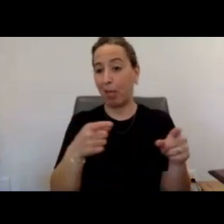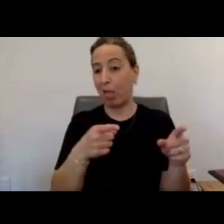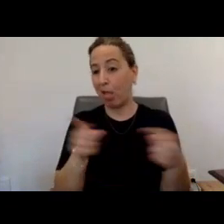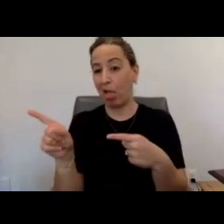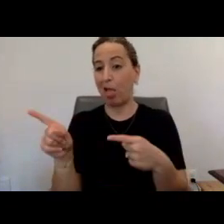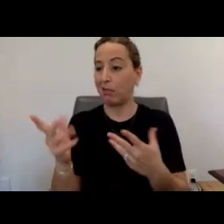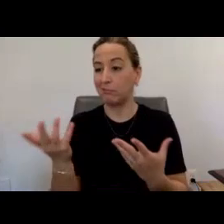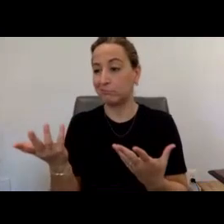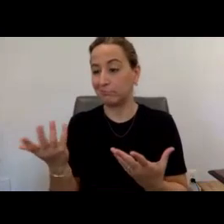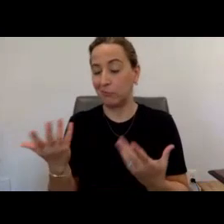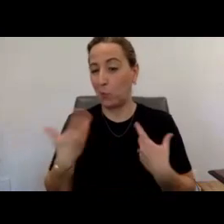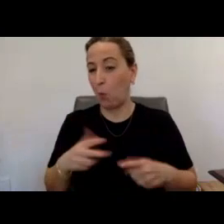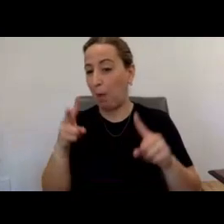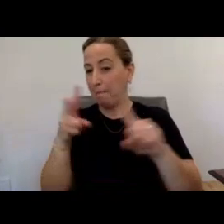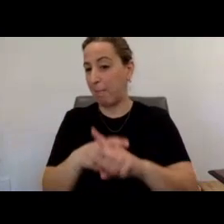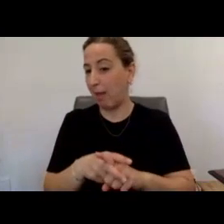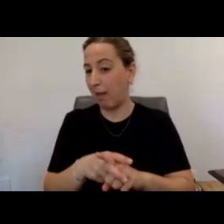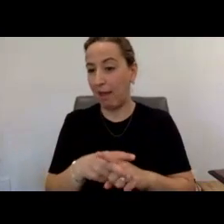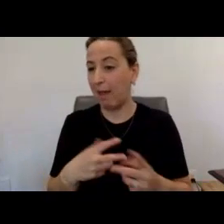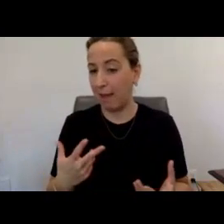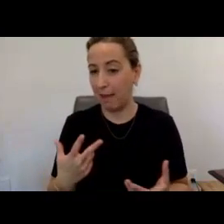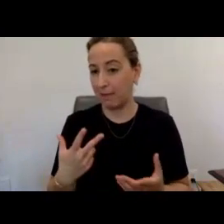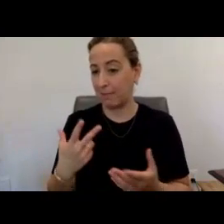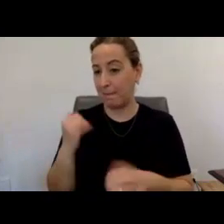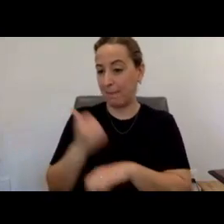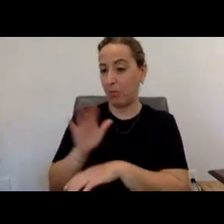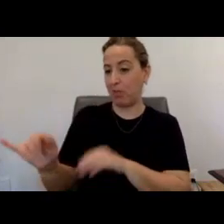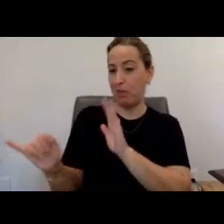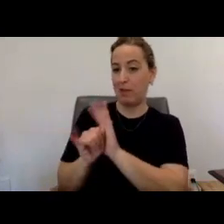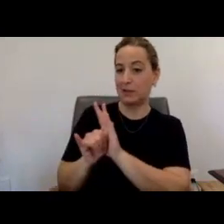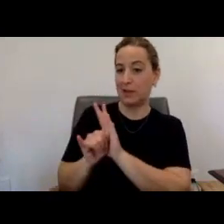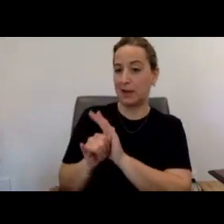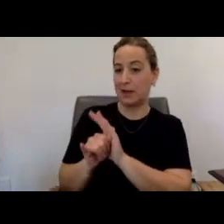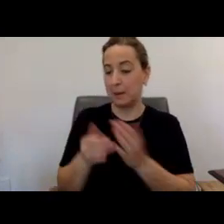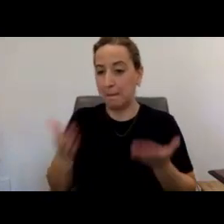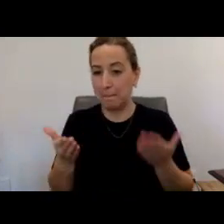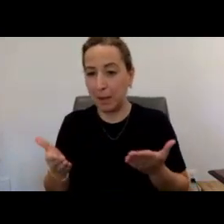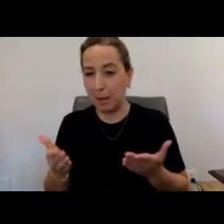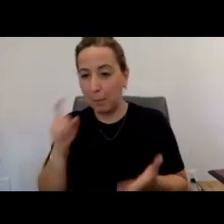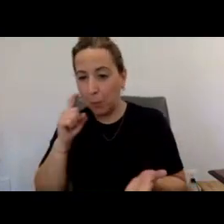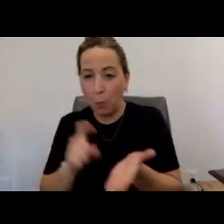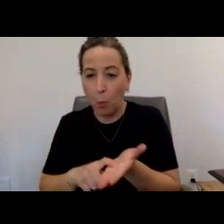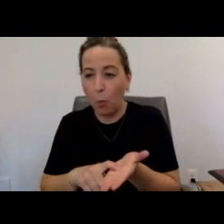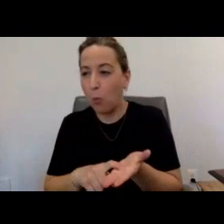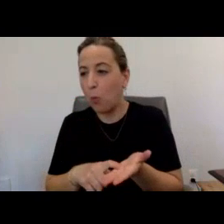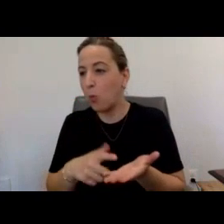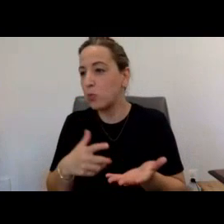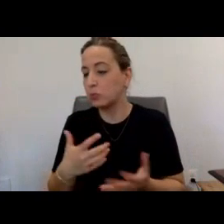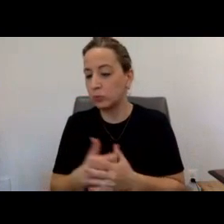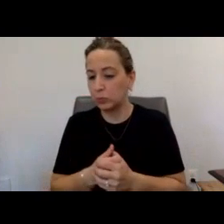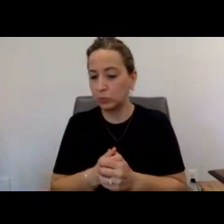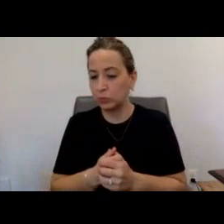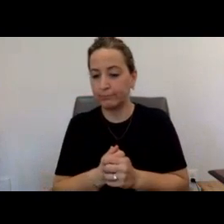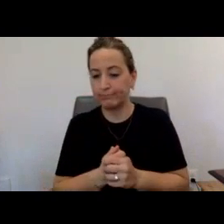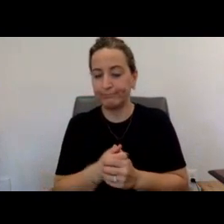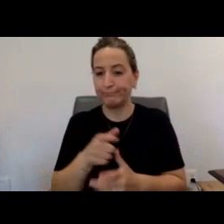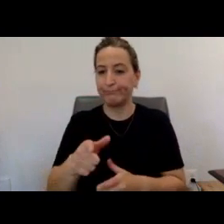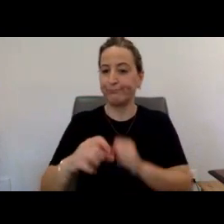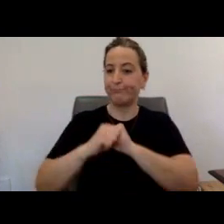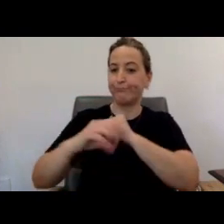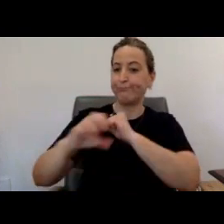housing based on their identity. They may see that your advertising is